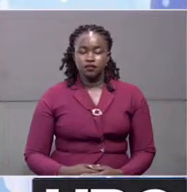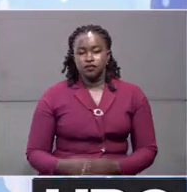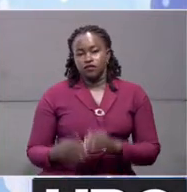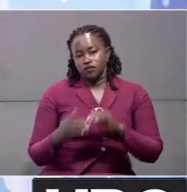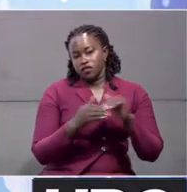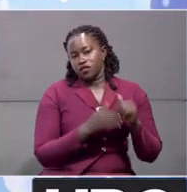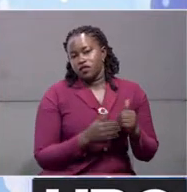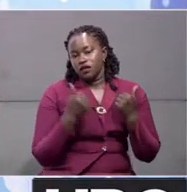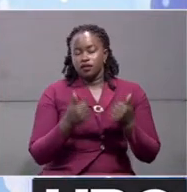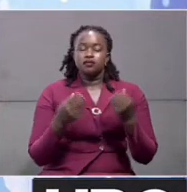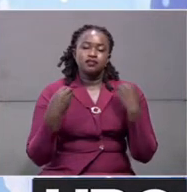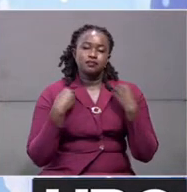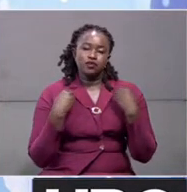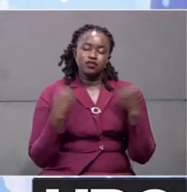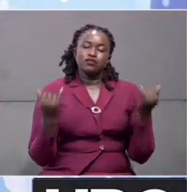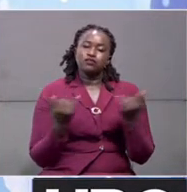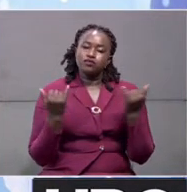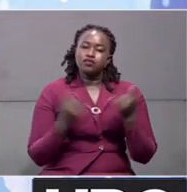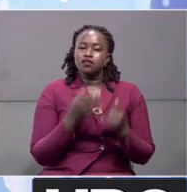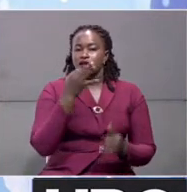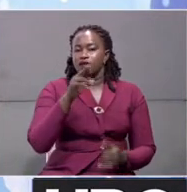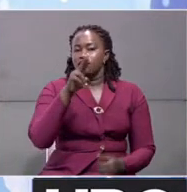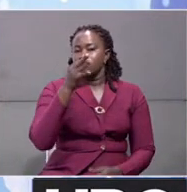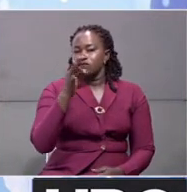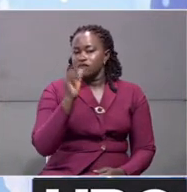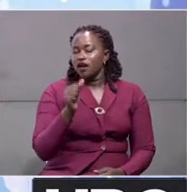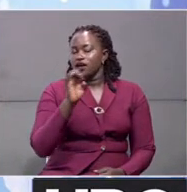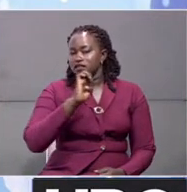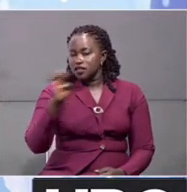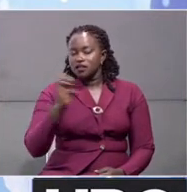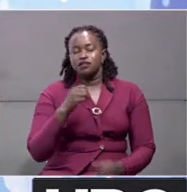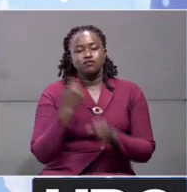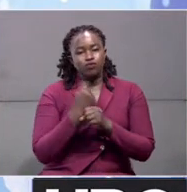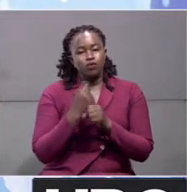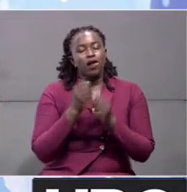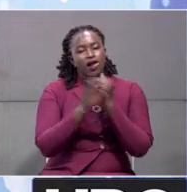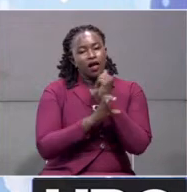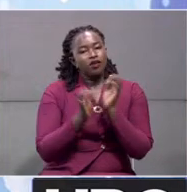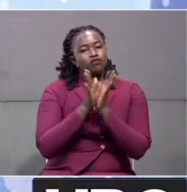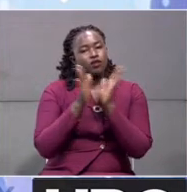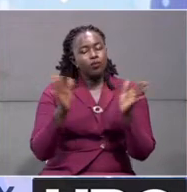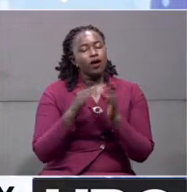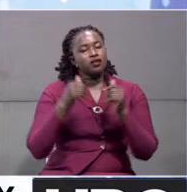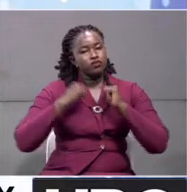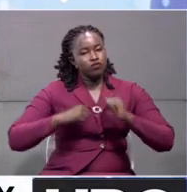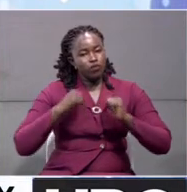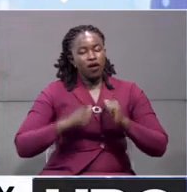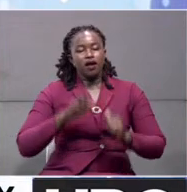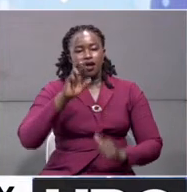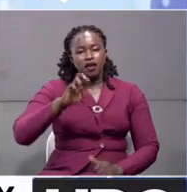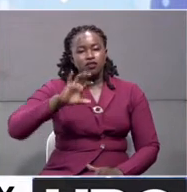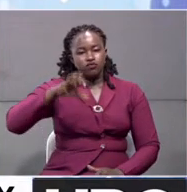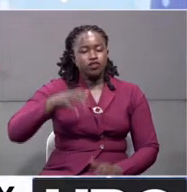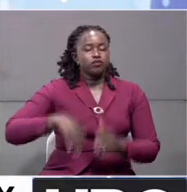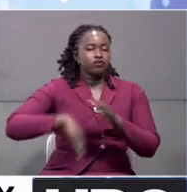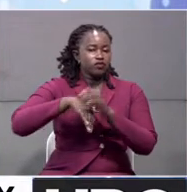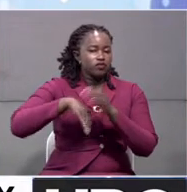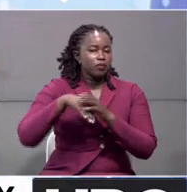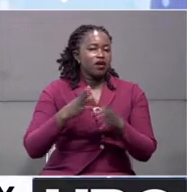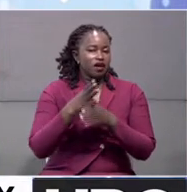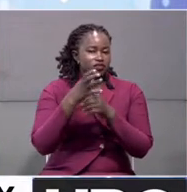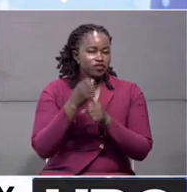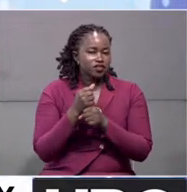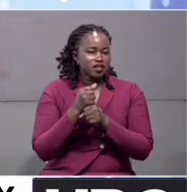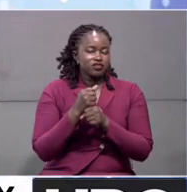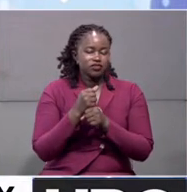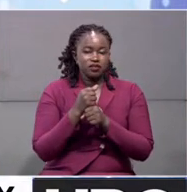And now into the world of sports. The FUFA executive is conducting a countrywide tour of the 8 regional football